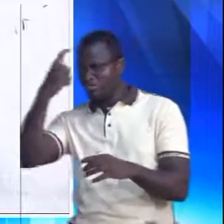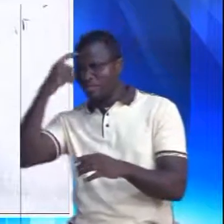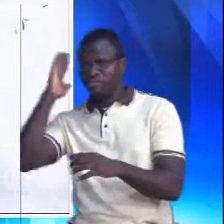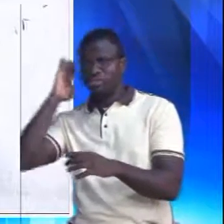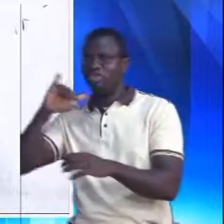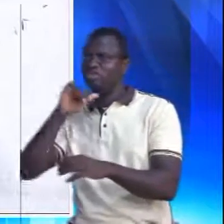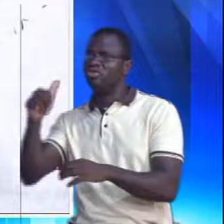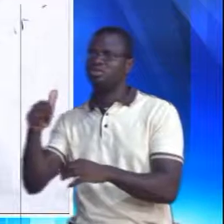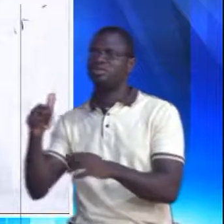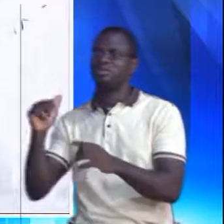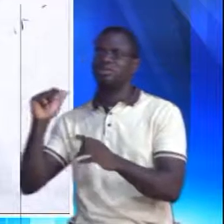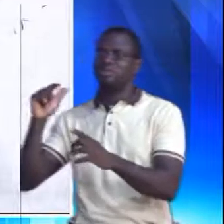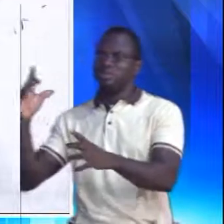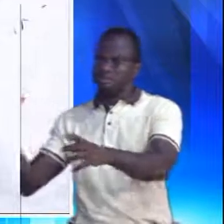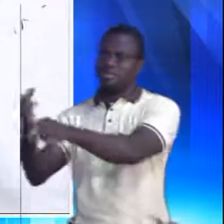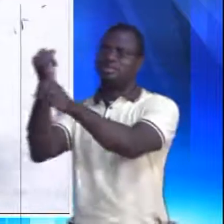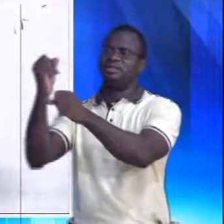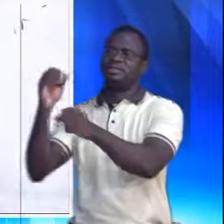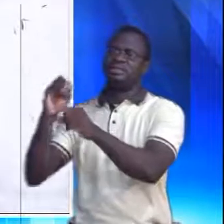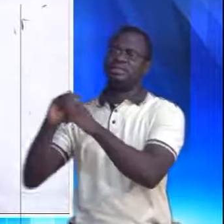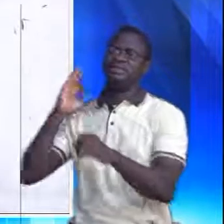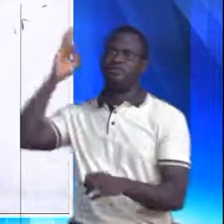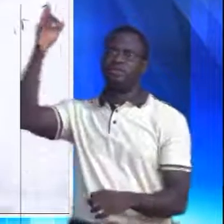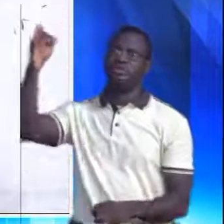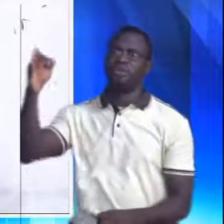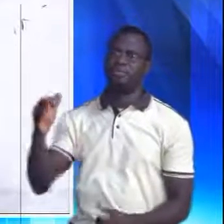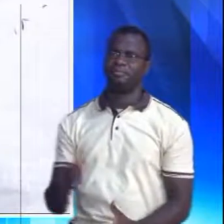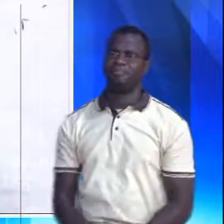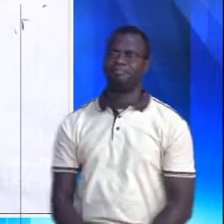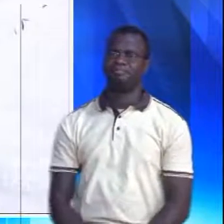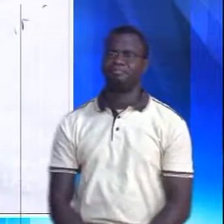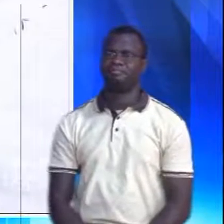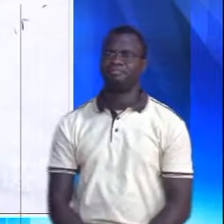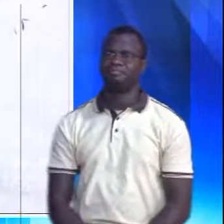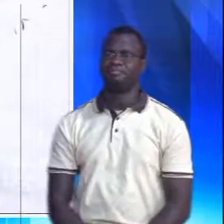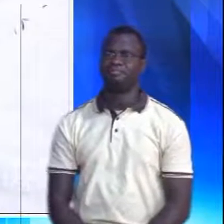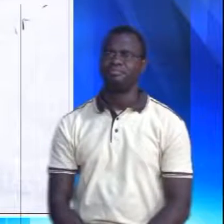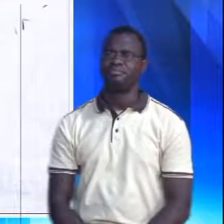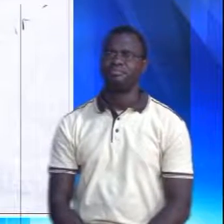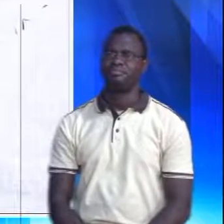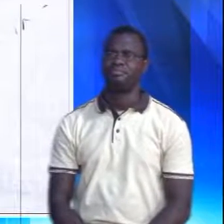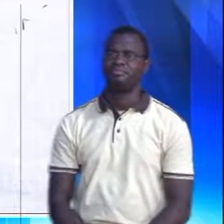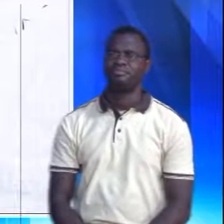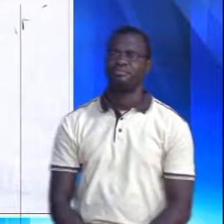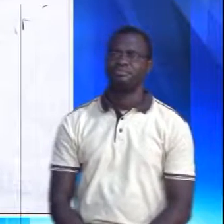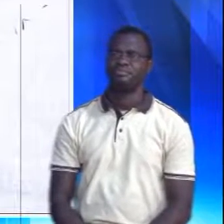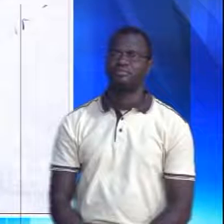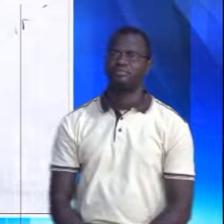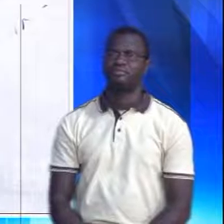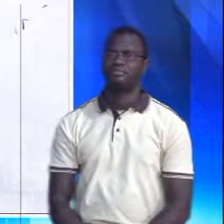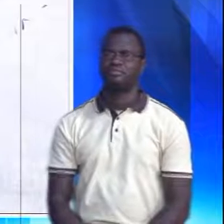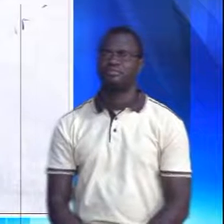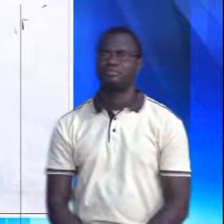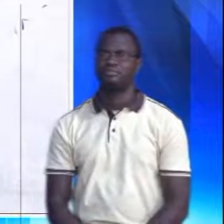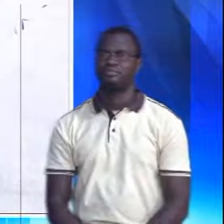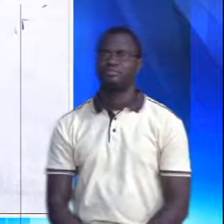state government or the authority can destroy that property without giving you compensation. But when the town was laid,